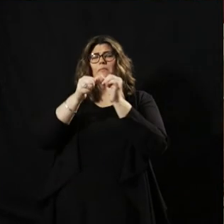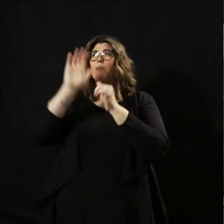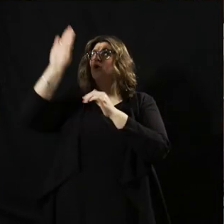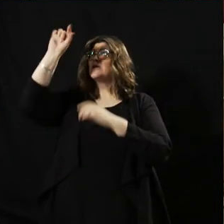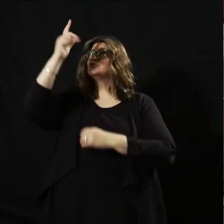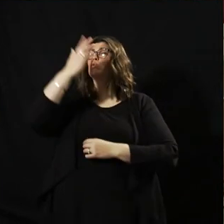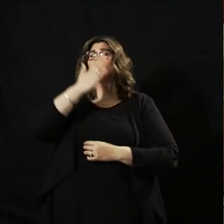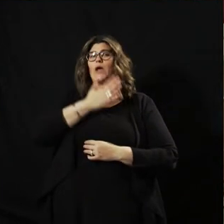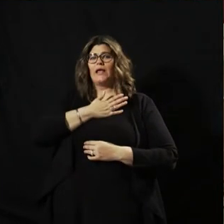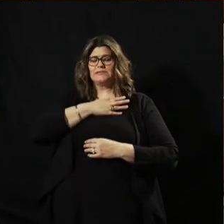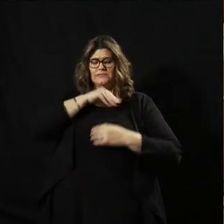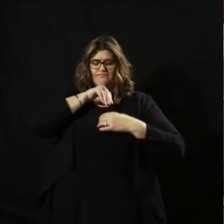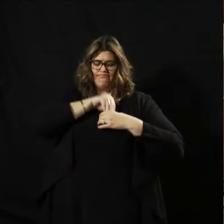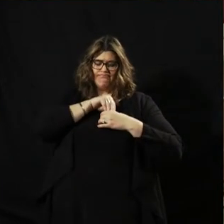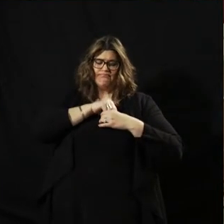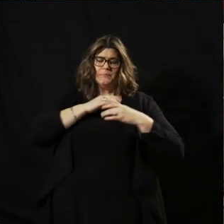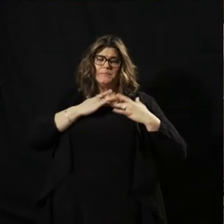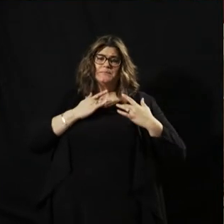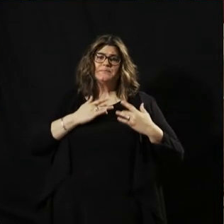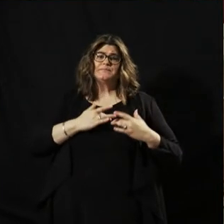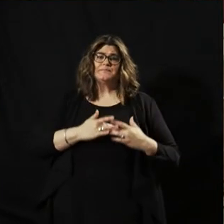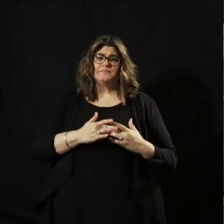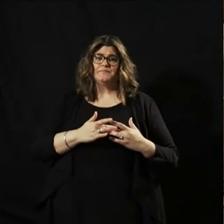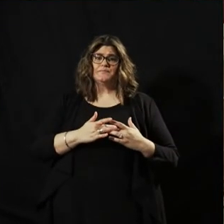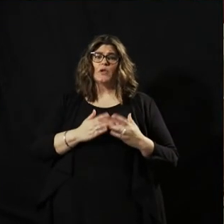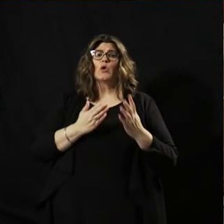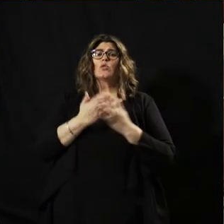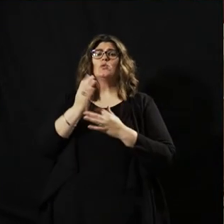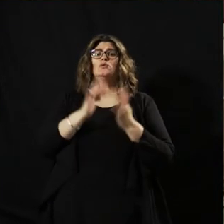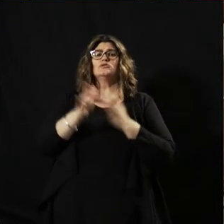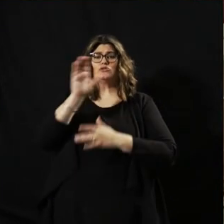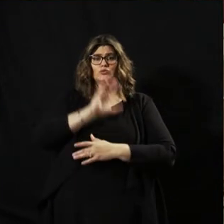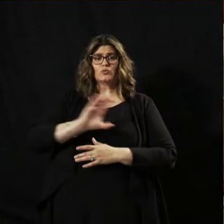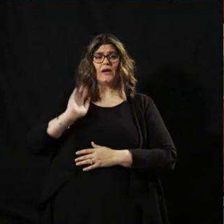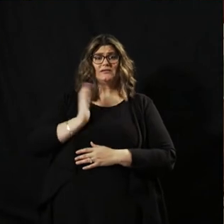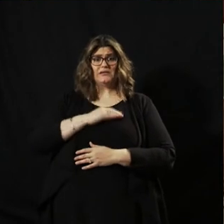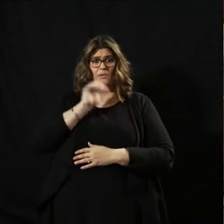in Christ Jesus our Lord for eternal life.